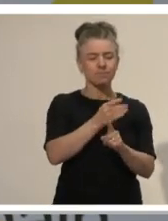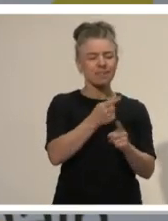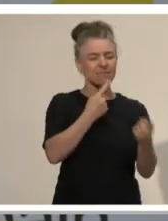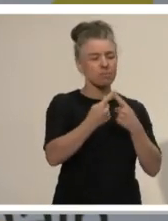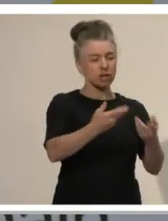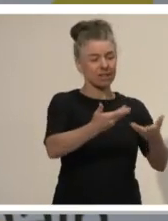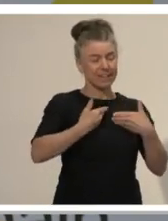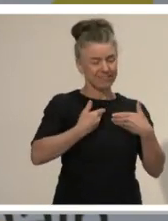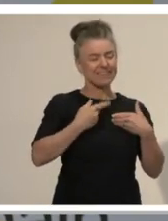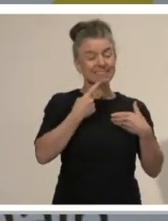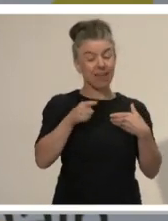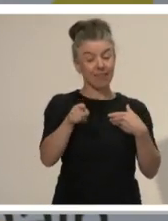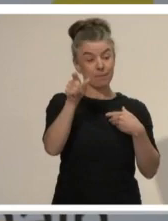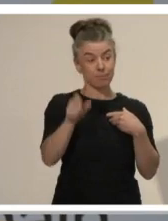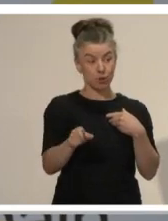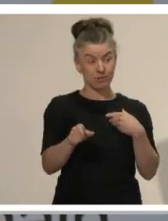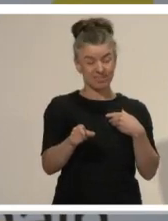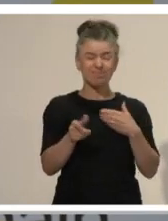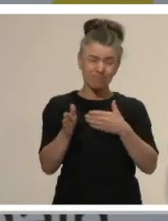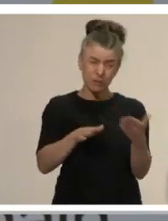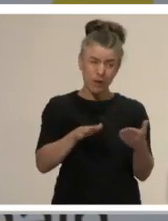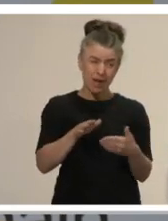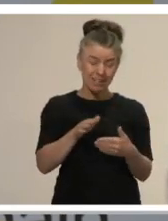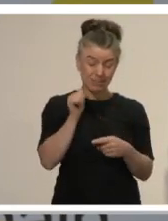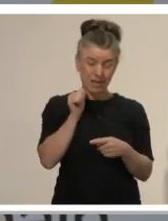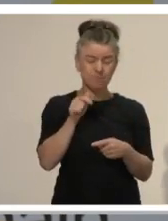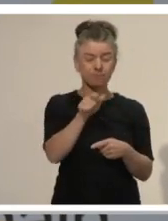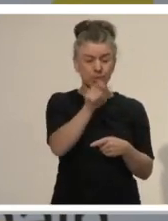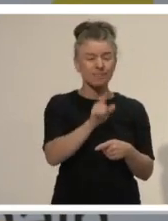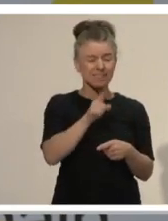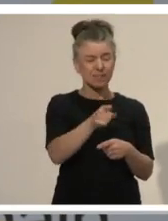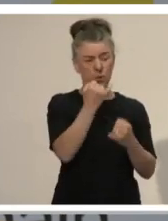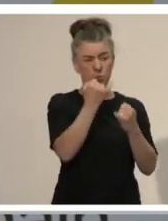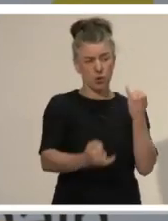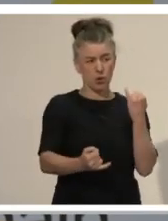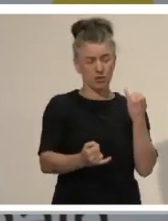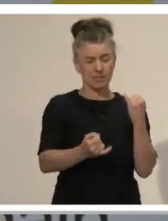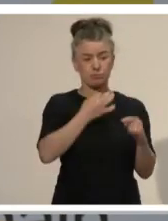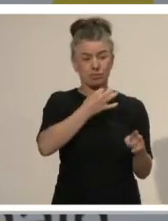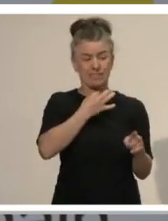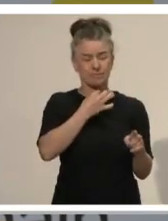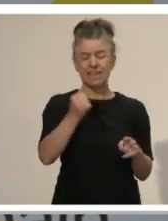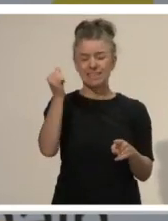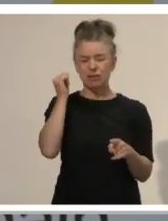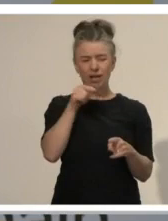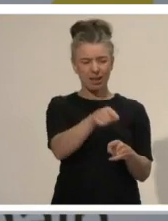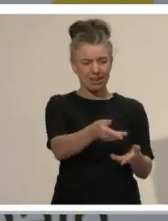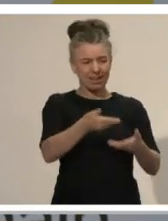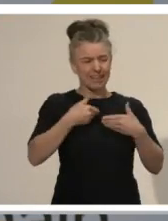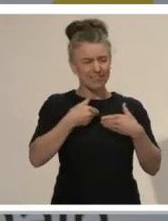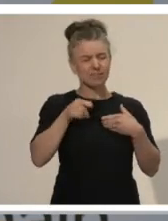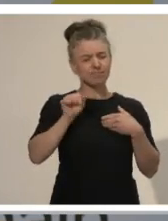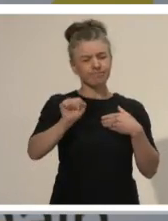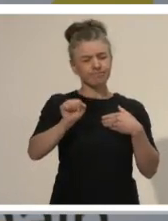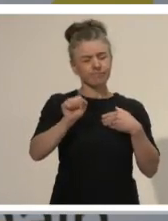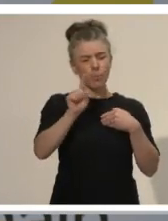was that the person who has subsequently died was in critical condition, and yesterday it said stable, which reflected the fact